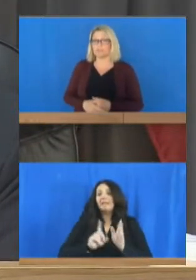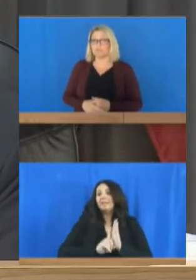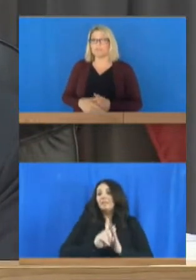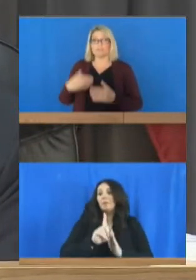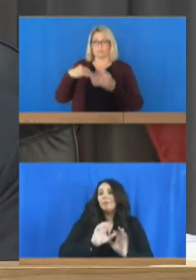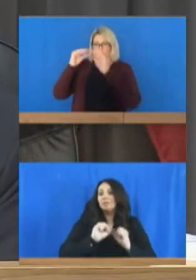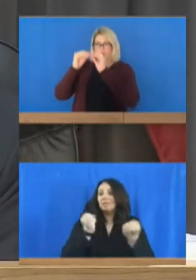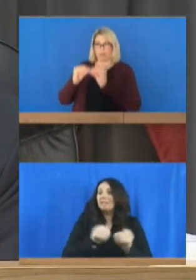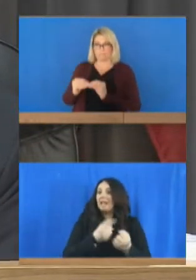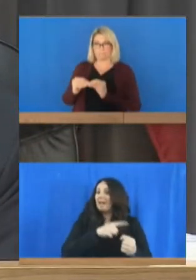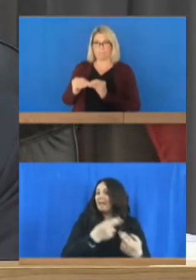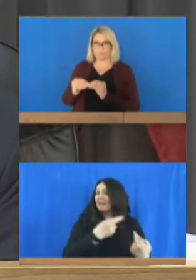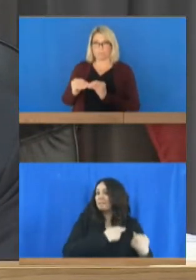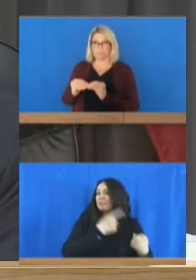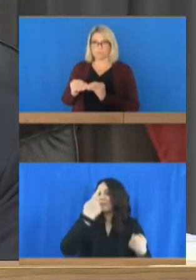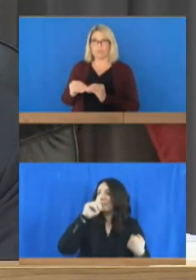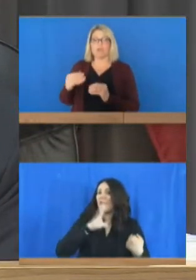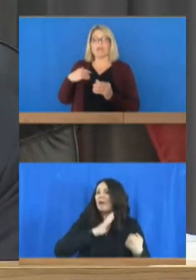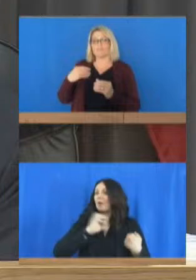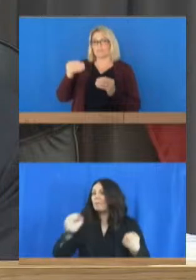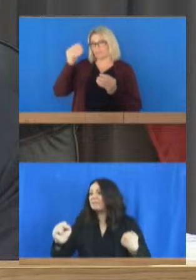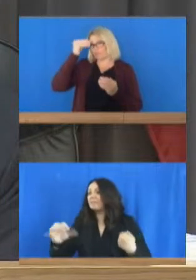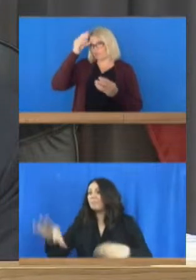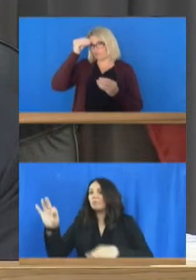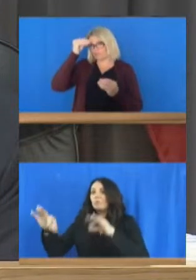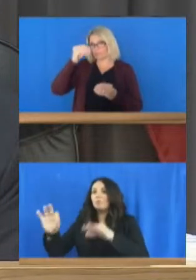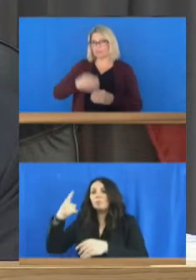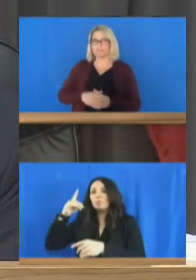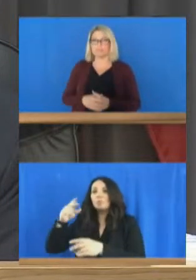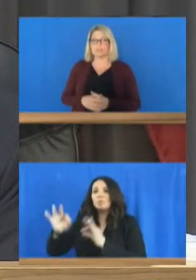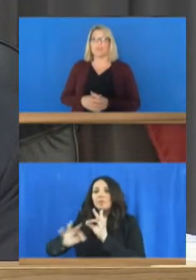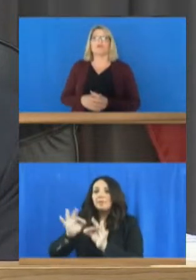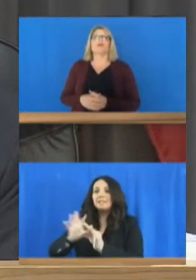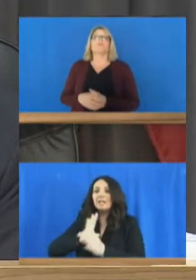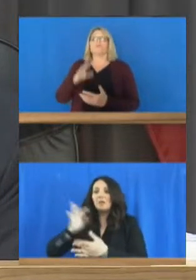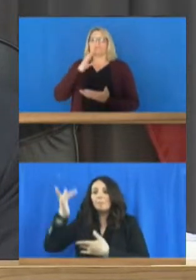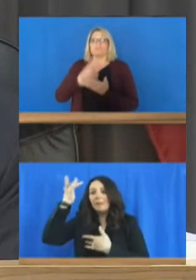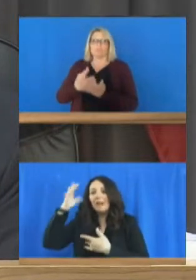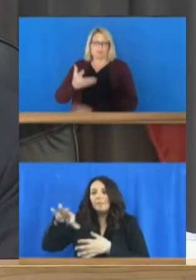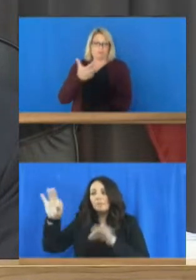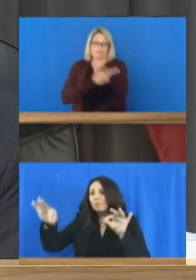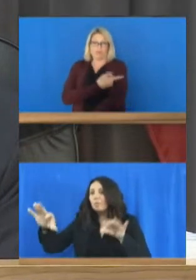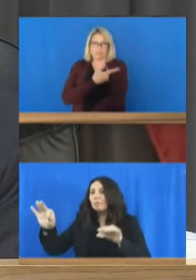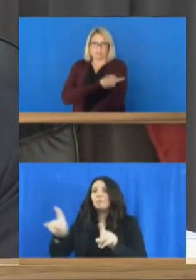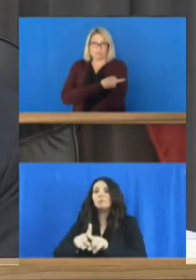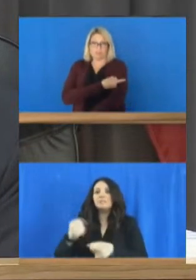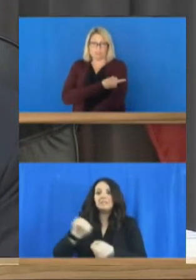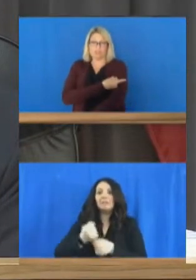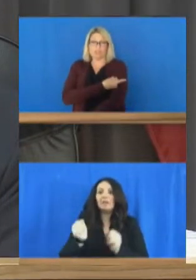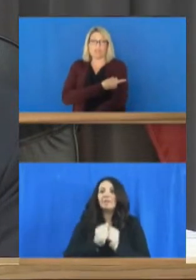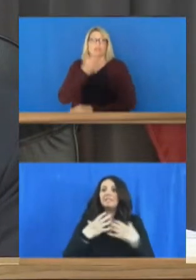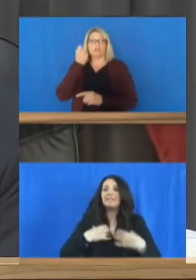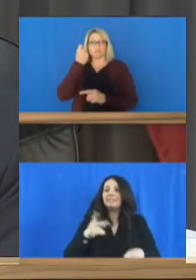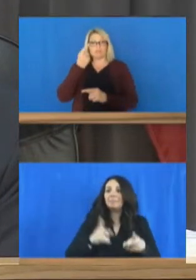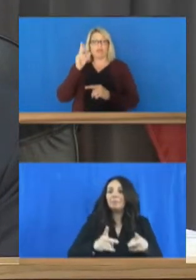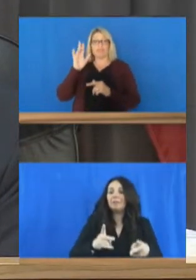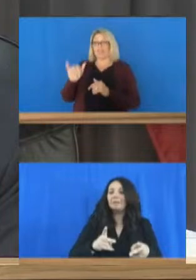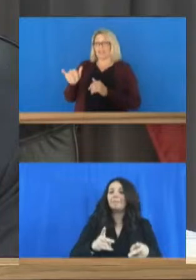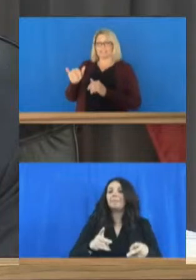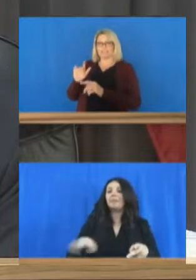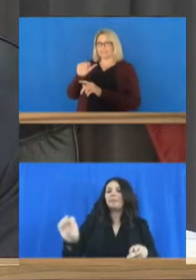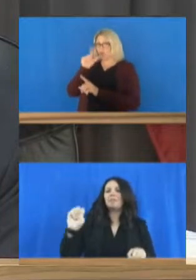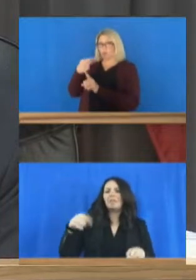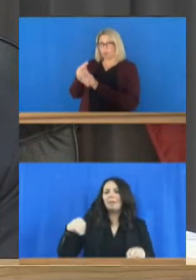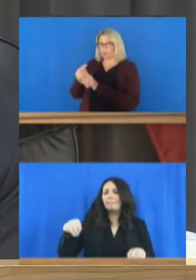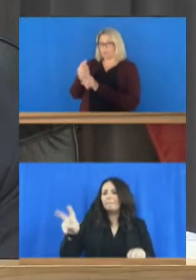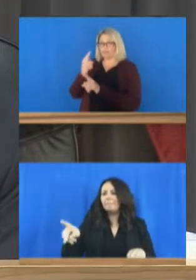really enthusiastic uptake from people in the Gen X, now getting into the millennials, really embracing the opportunity to get their first